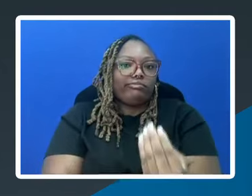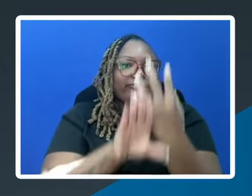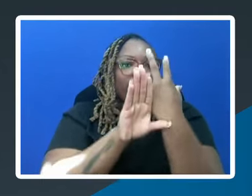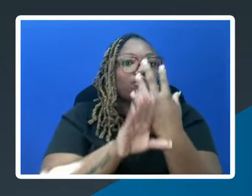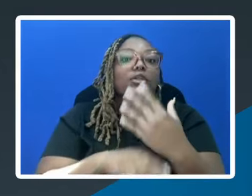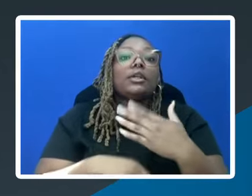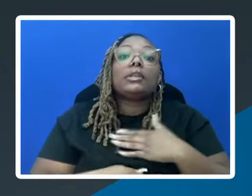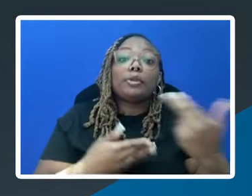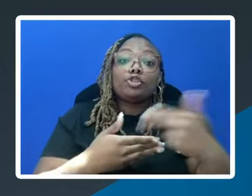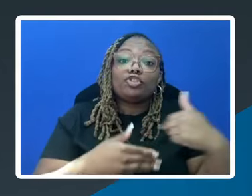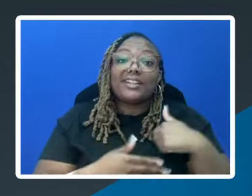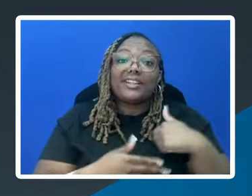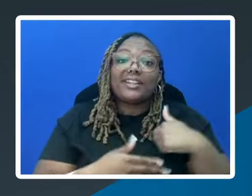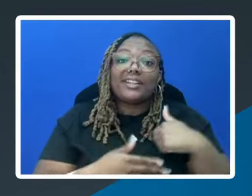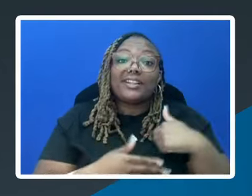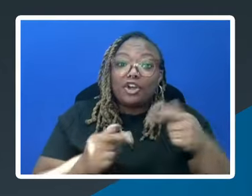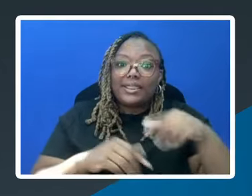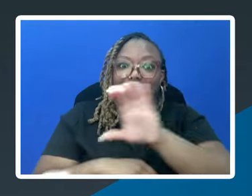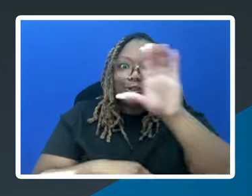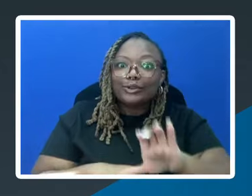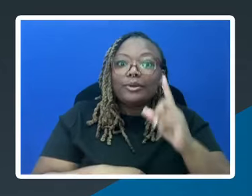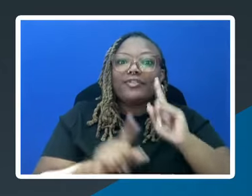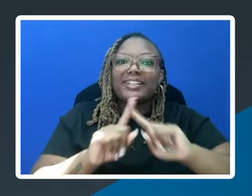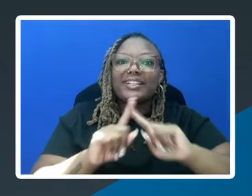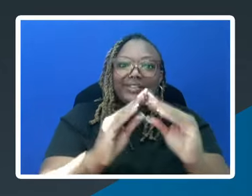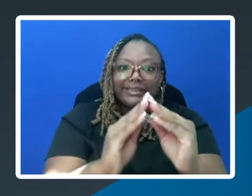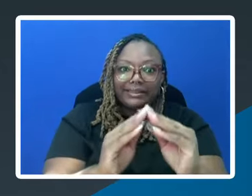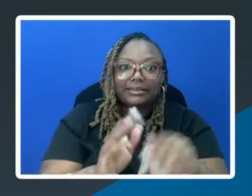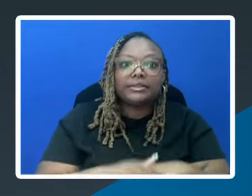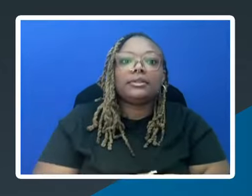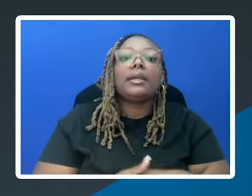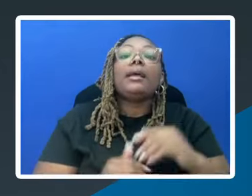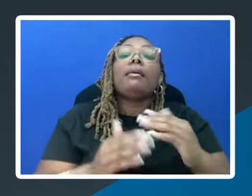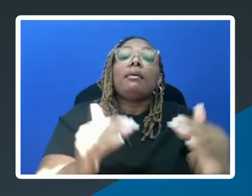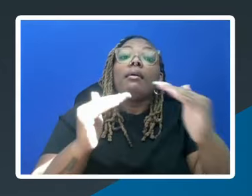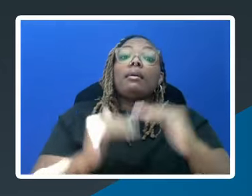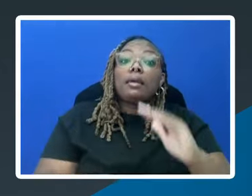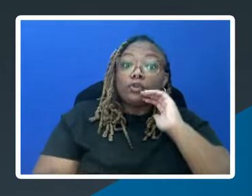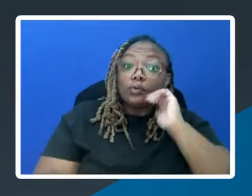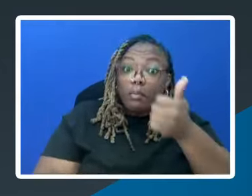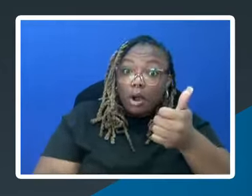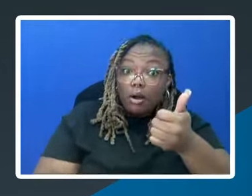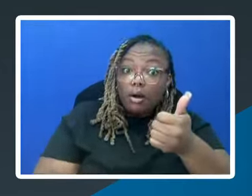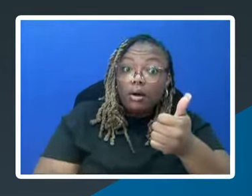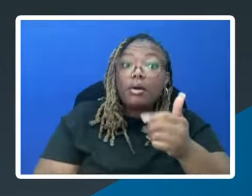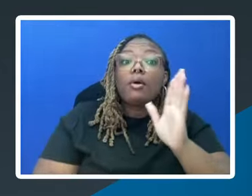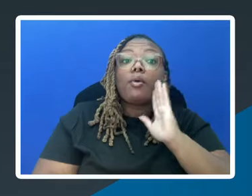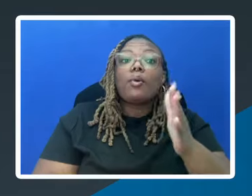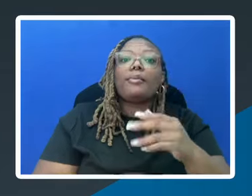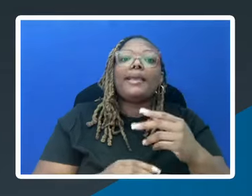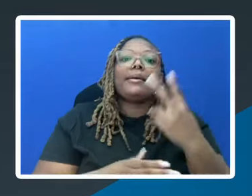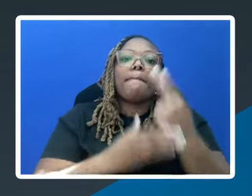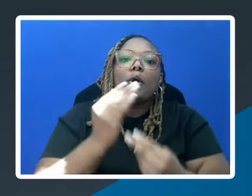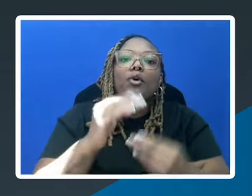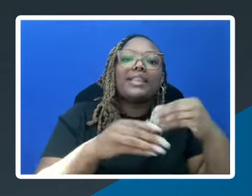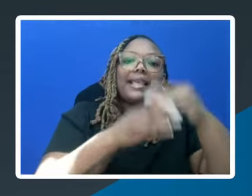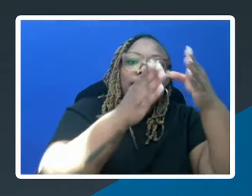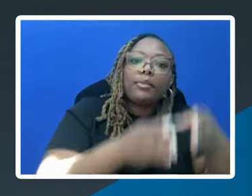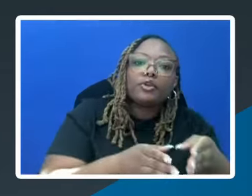this platform for our different sessions. Tomorrow, we will be hybrid. We will be live streaming our